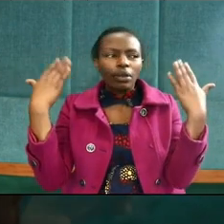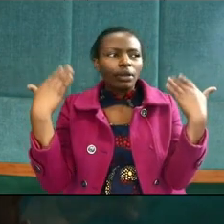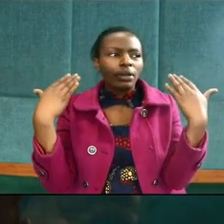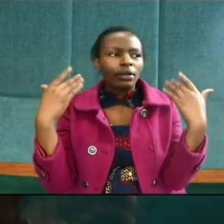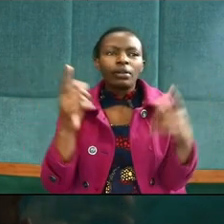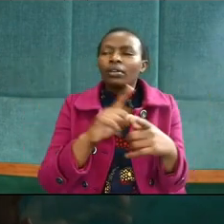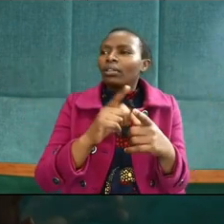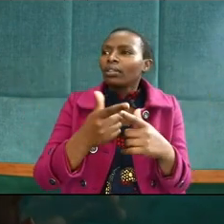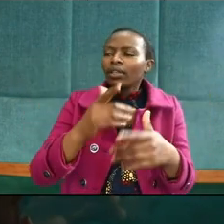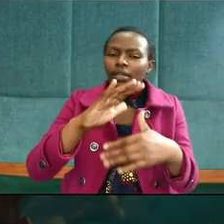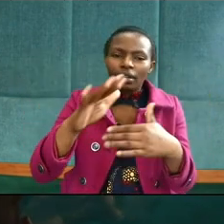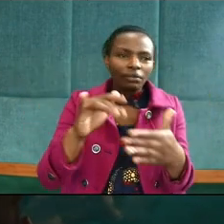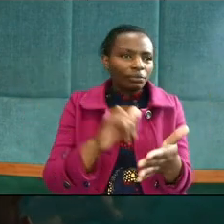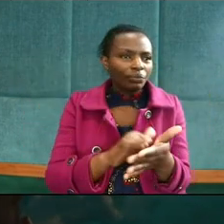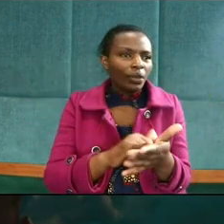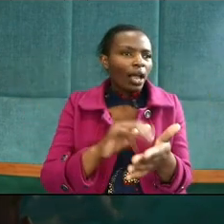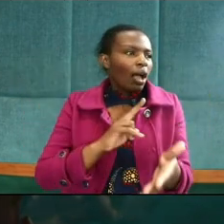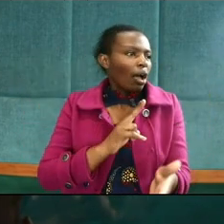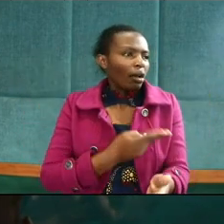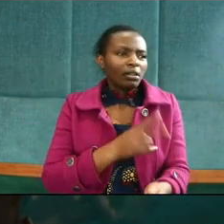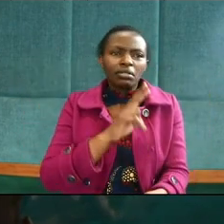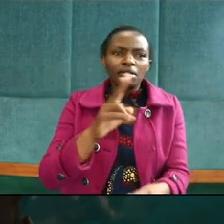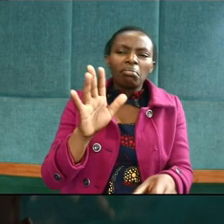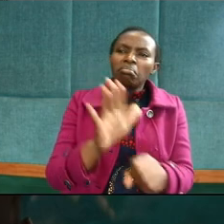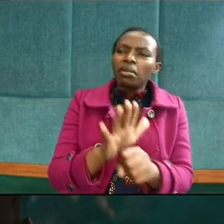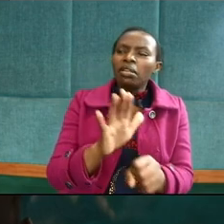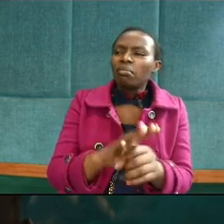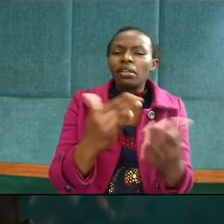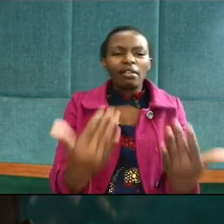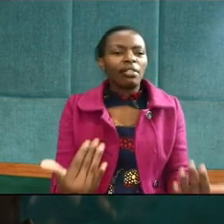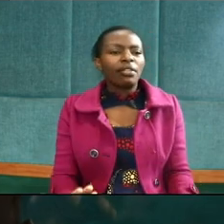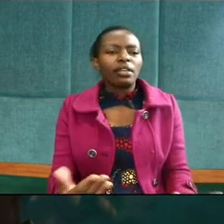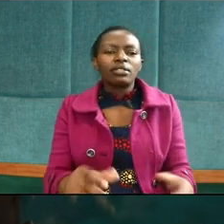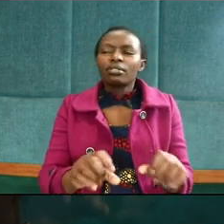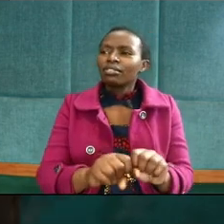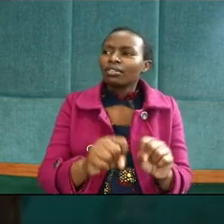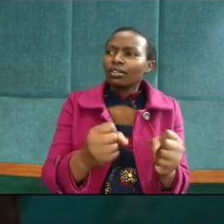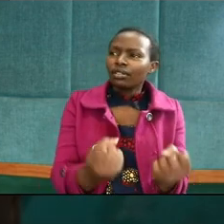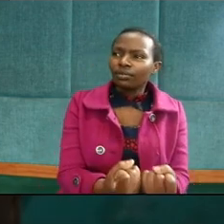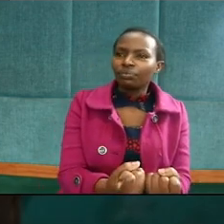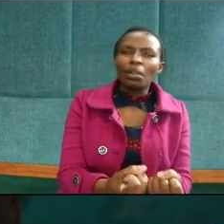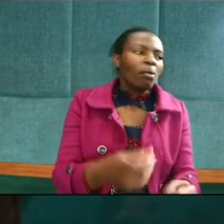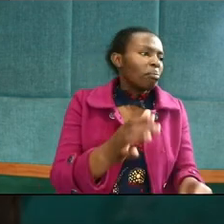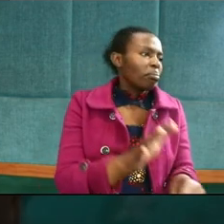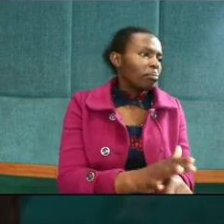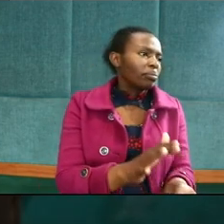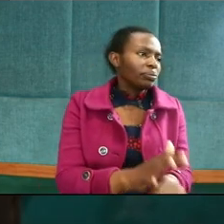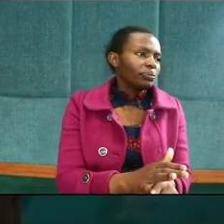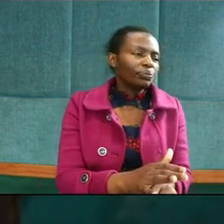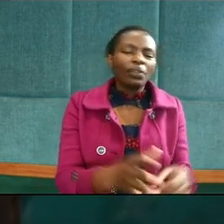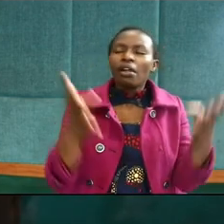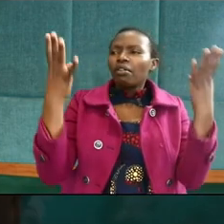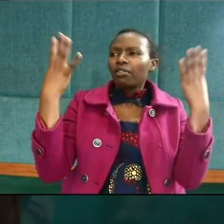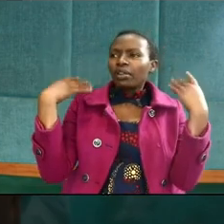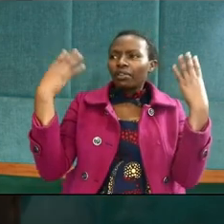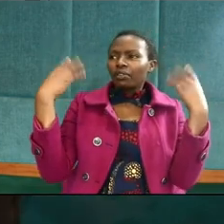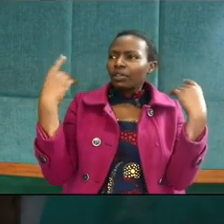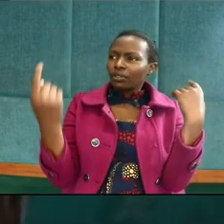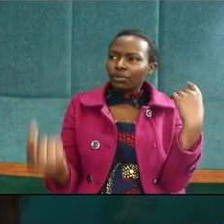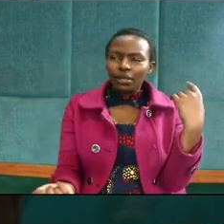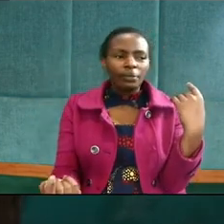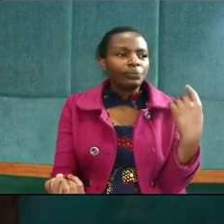Along the way, things have changed, but we praise God that there is rain again. What do we say?